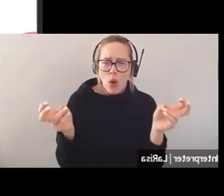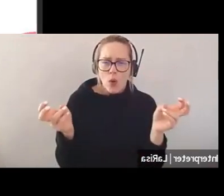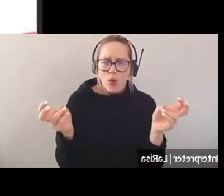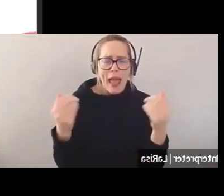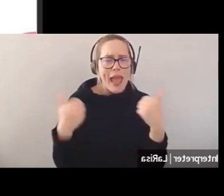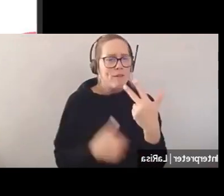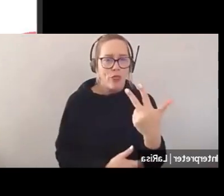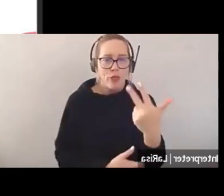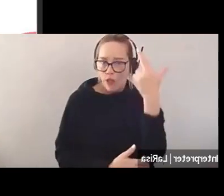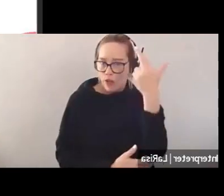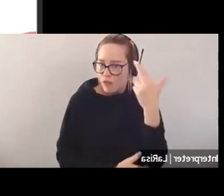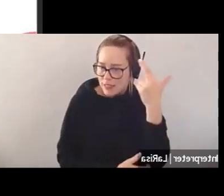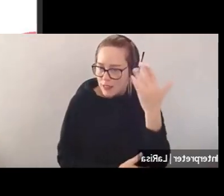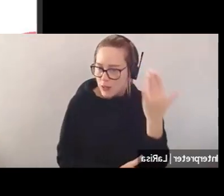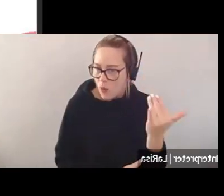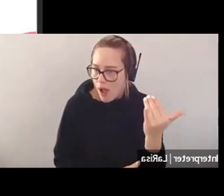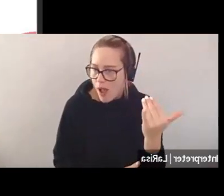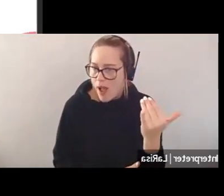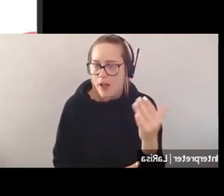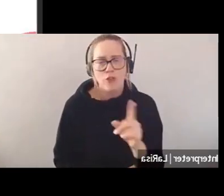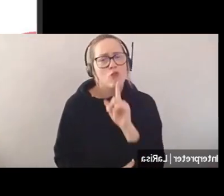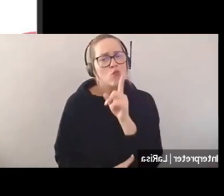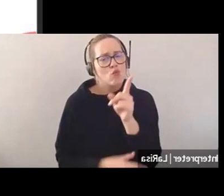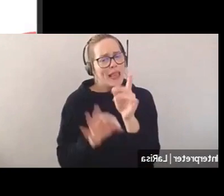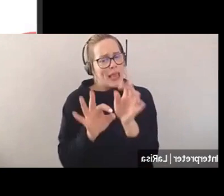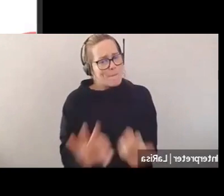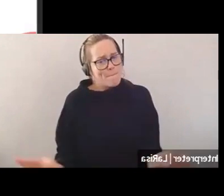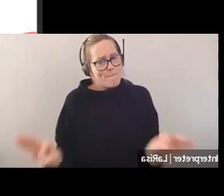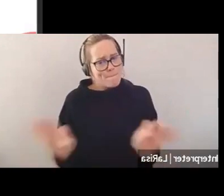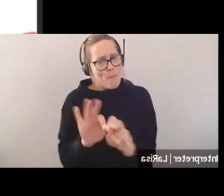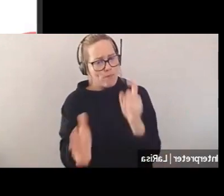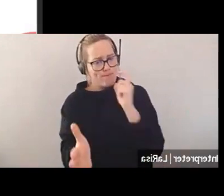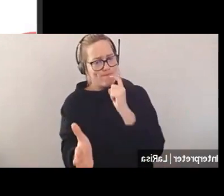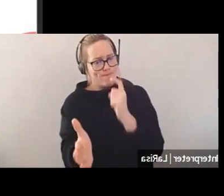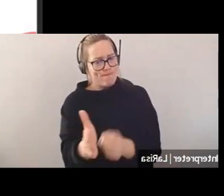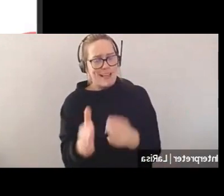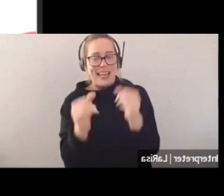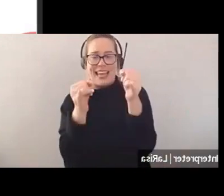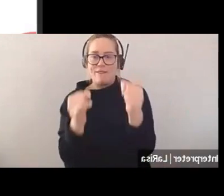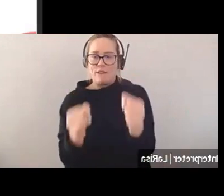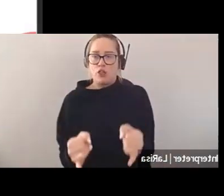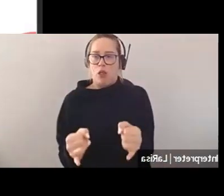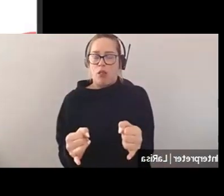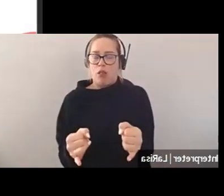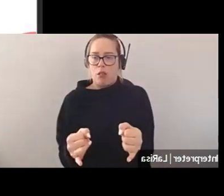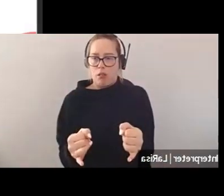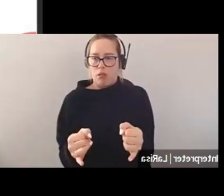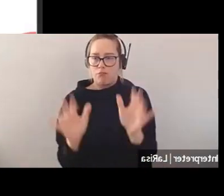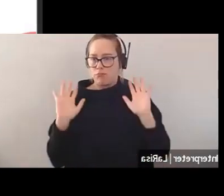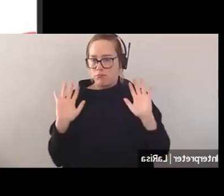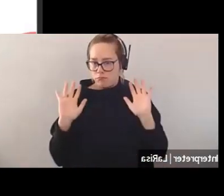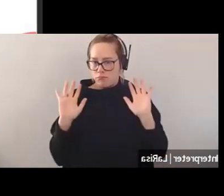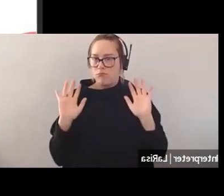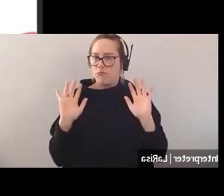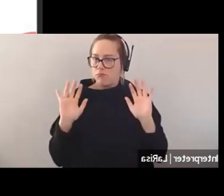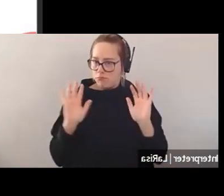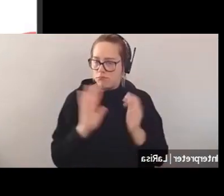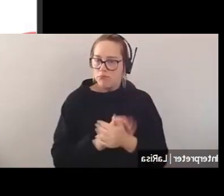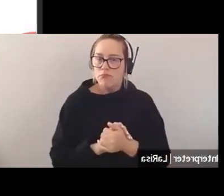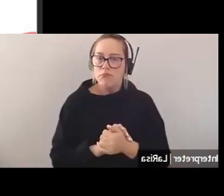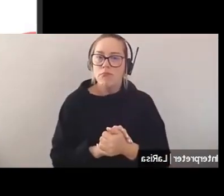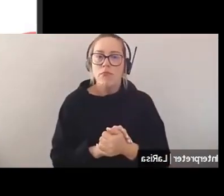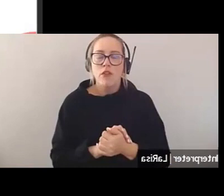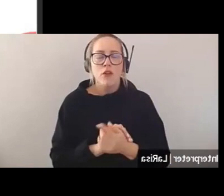few reasons. First of all, I think it's really important that we notice in the